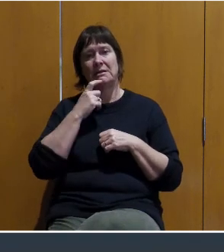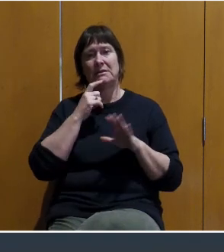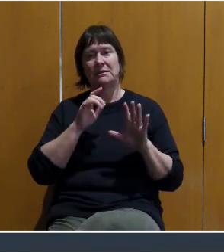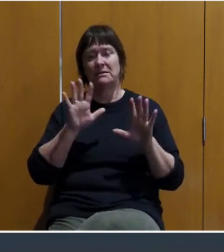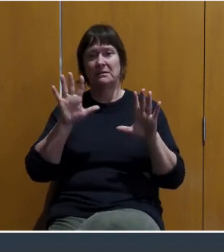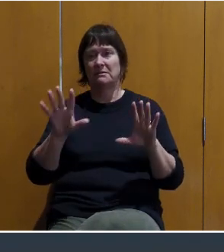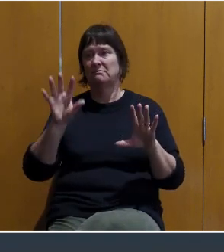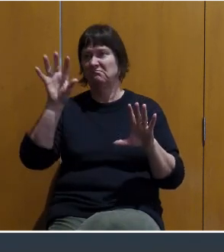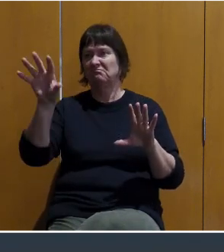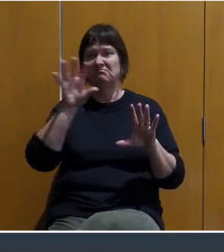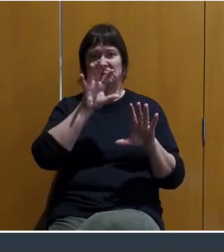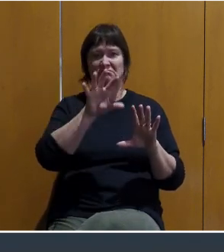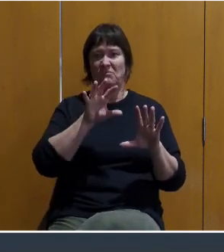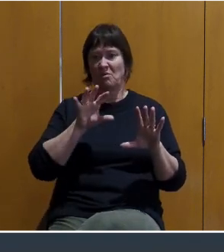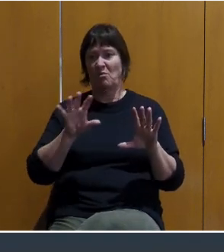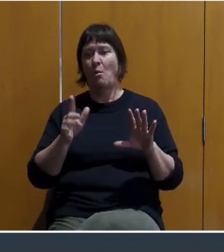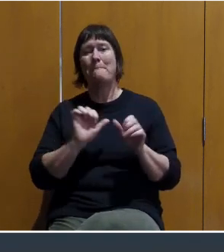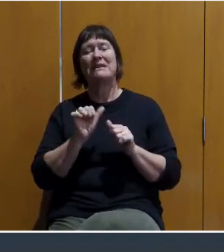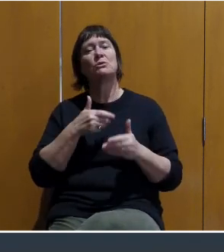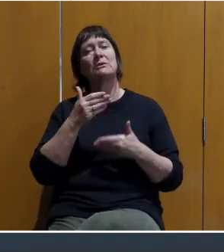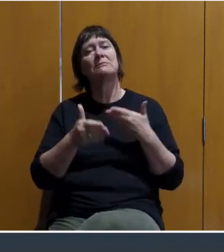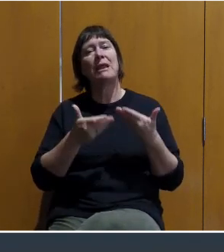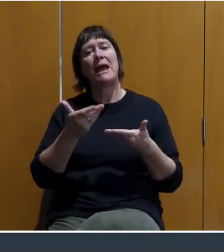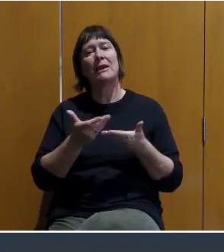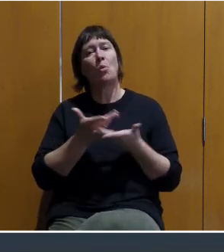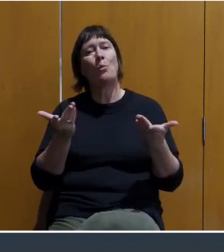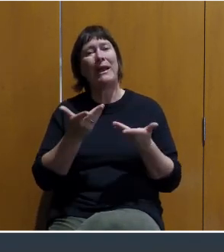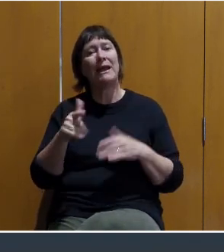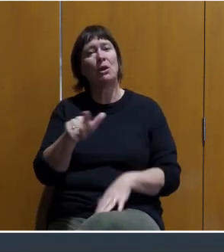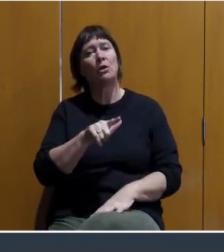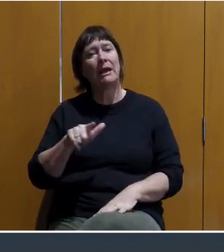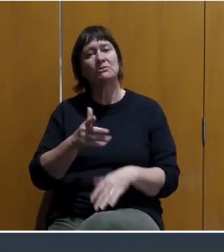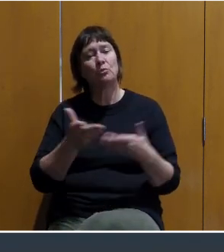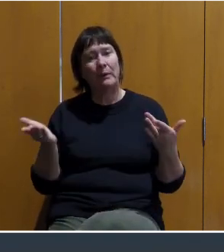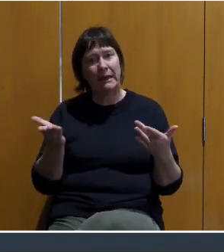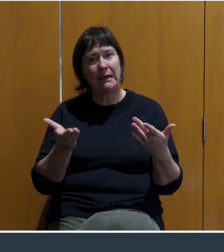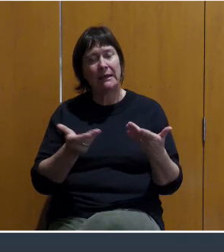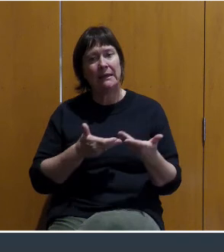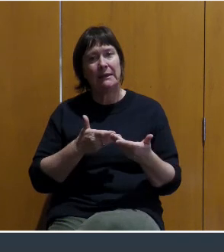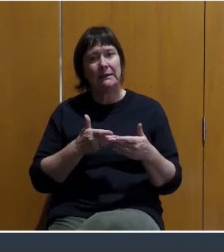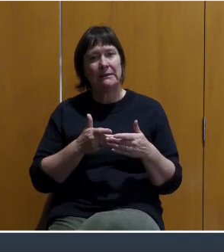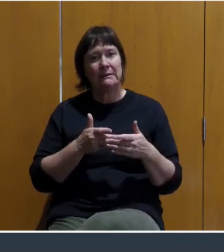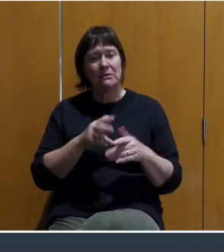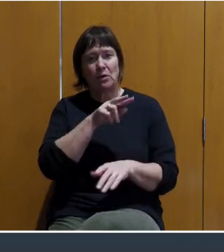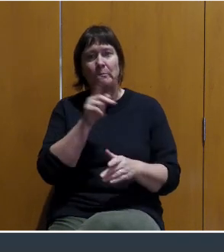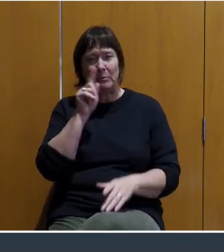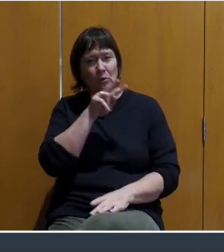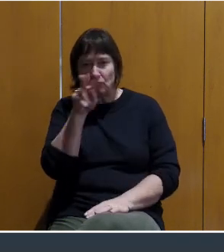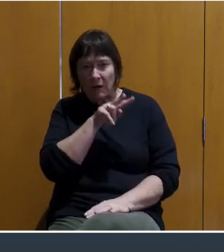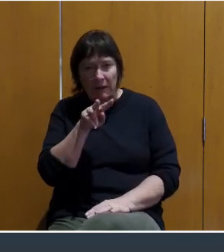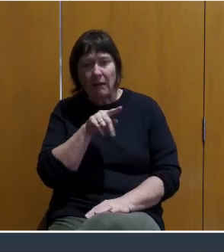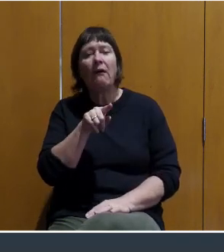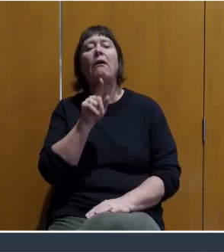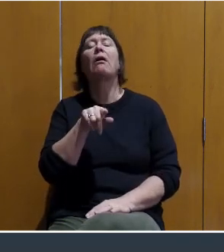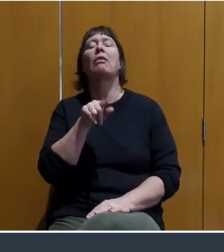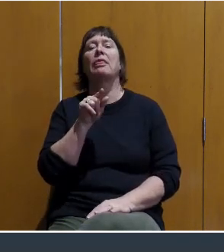in as a description of where the location is, so we don't sort of like get into the detail of